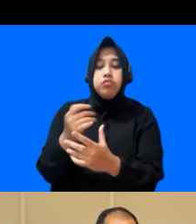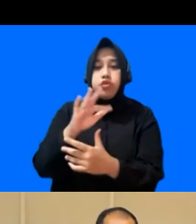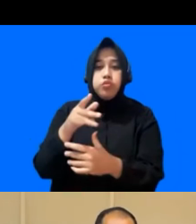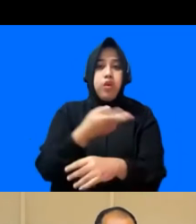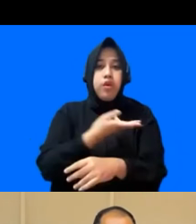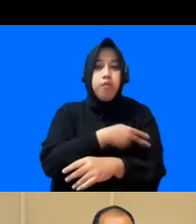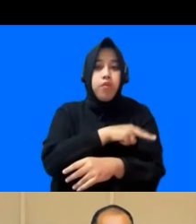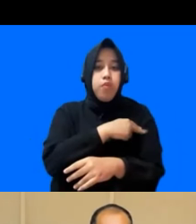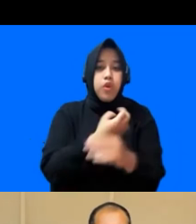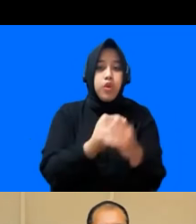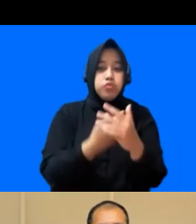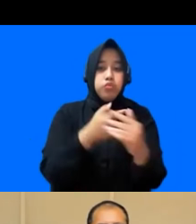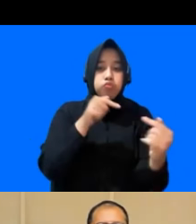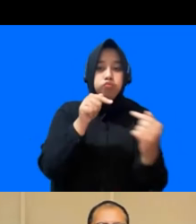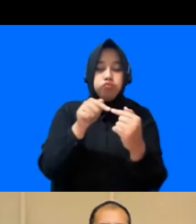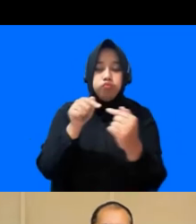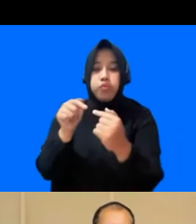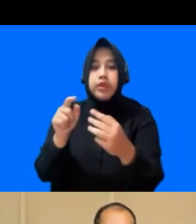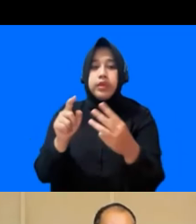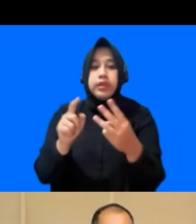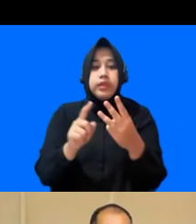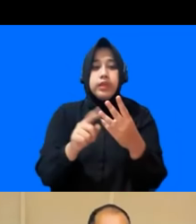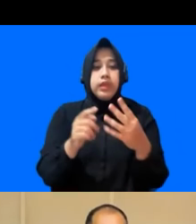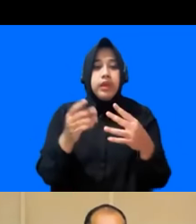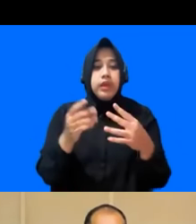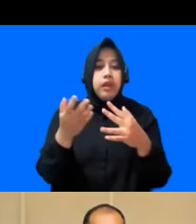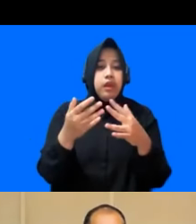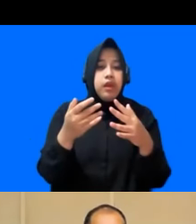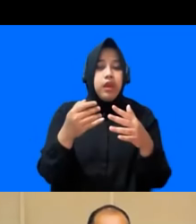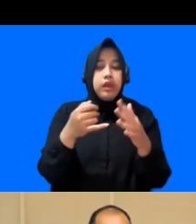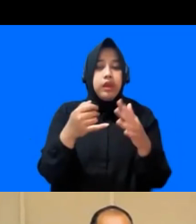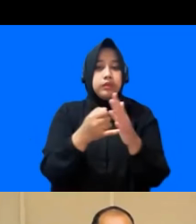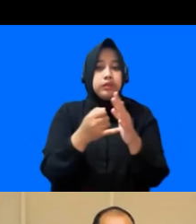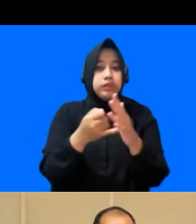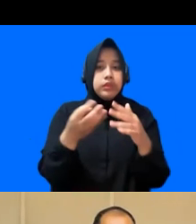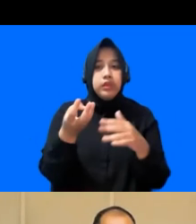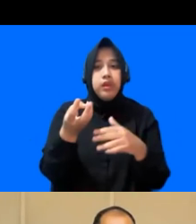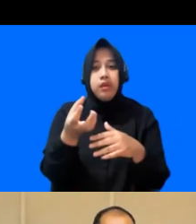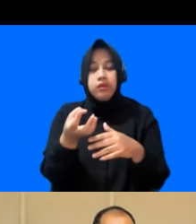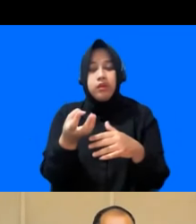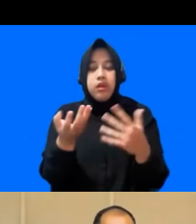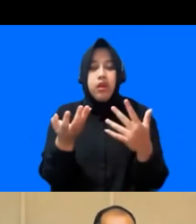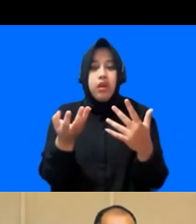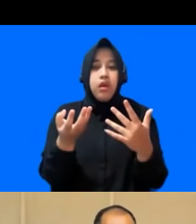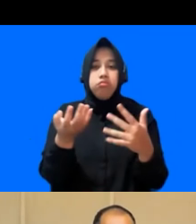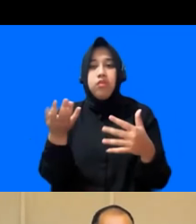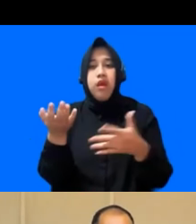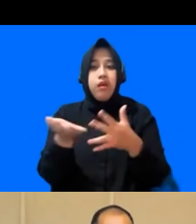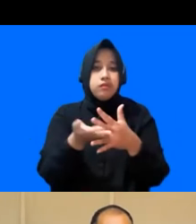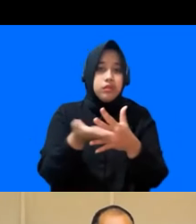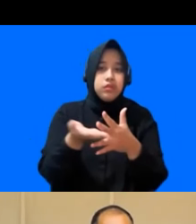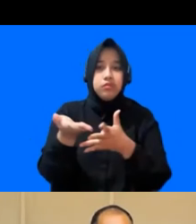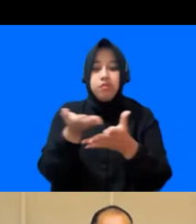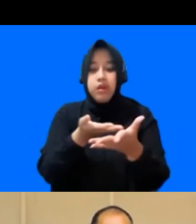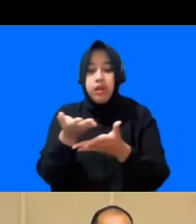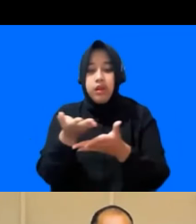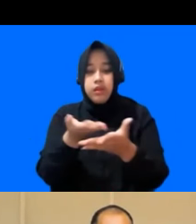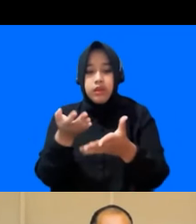how to connect resources in the city of Makassar. The fourth is easy to access. So to